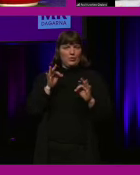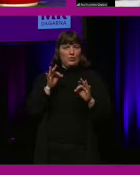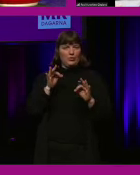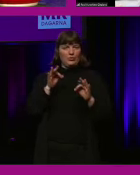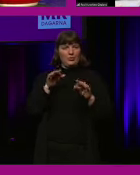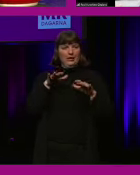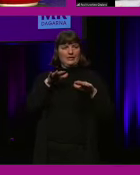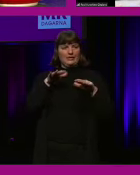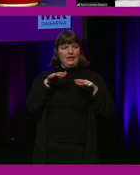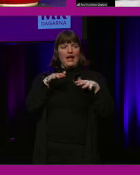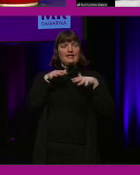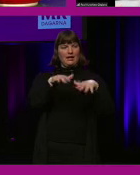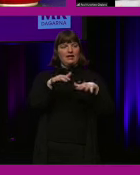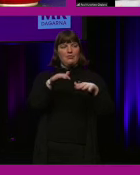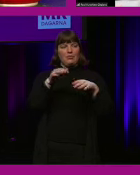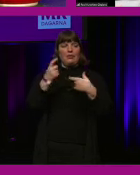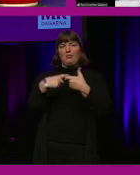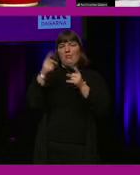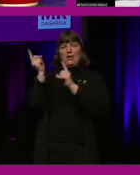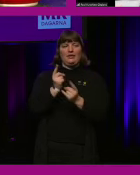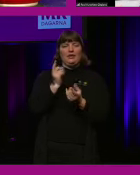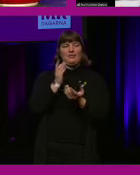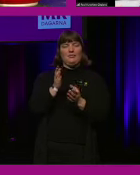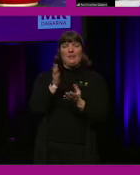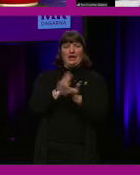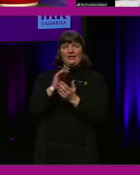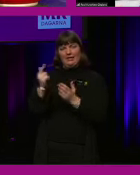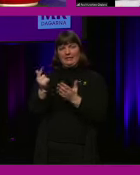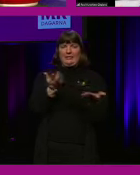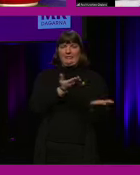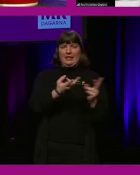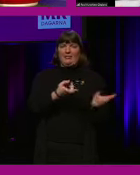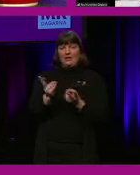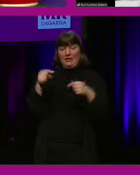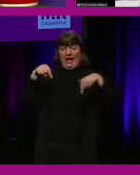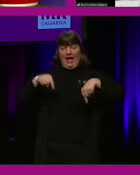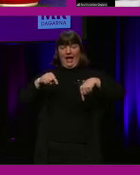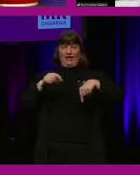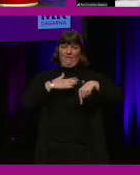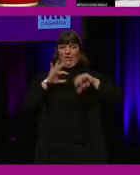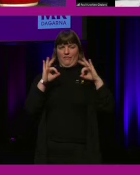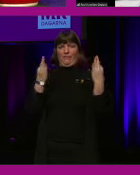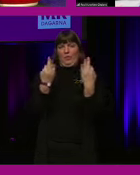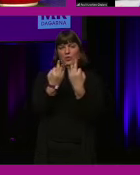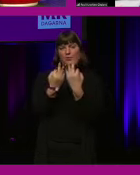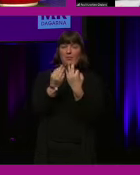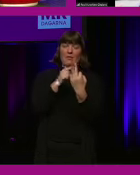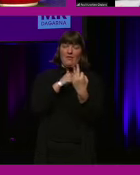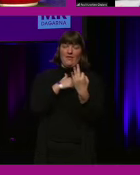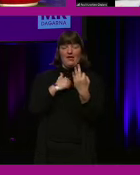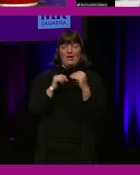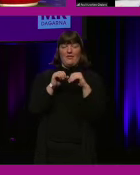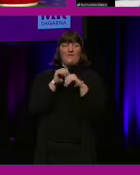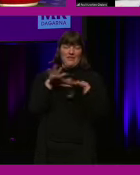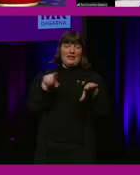human rights and democracy. So I think in this forum we are more or less, we